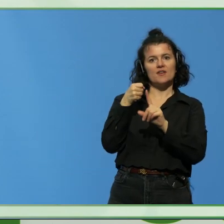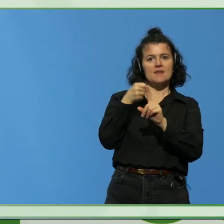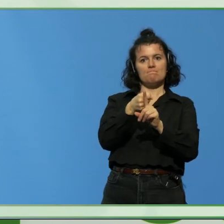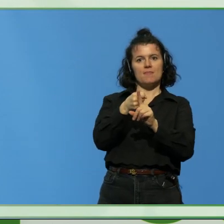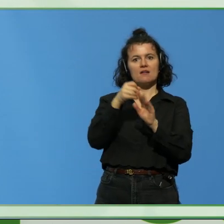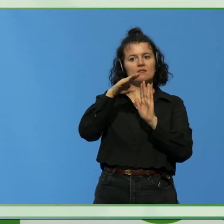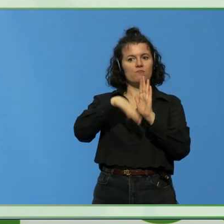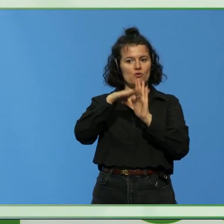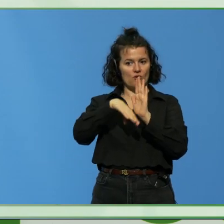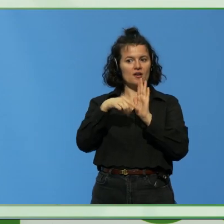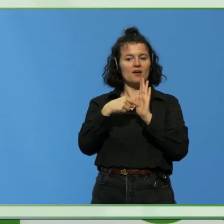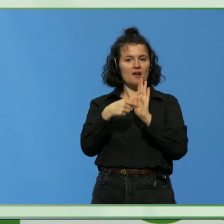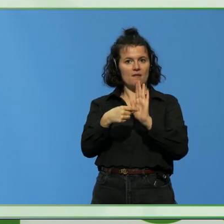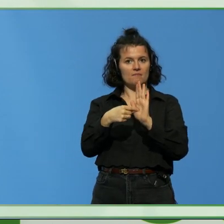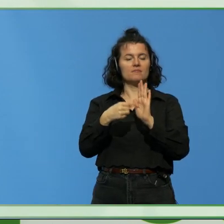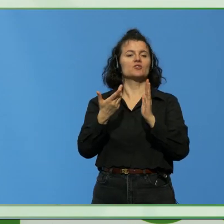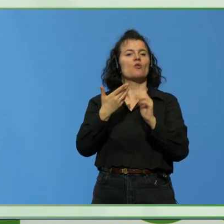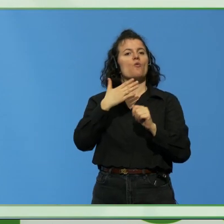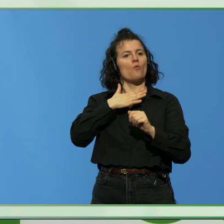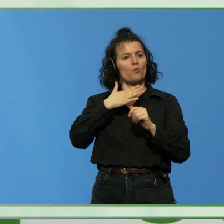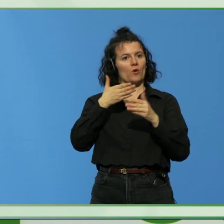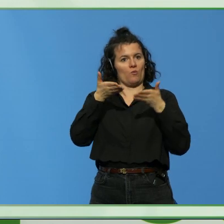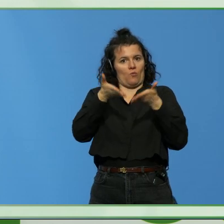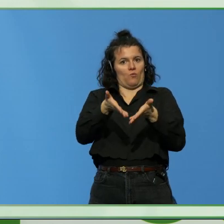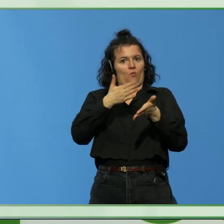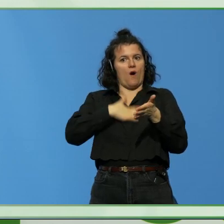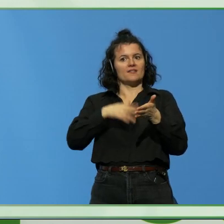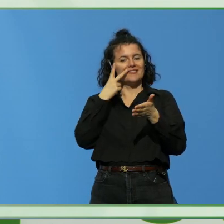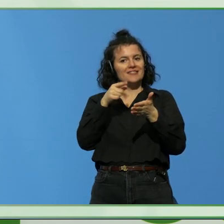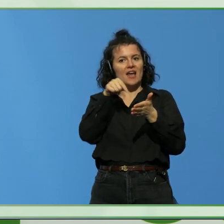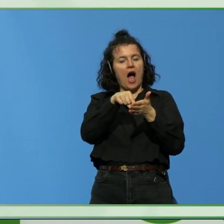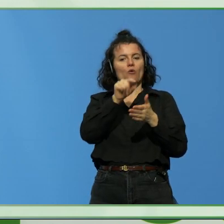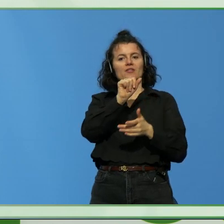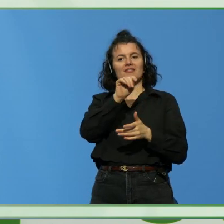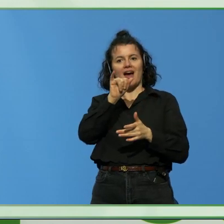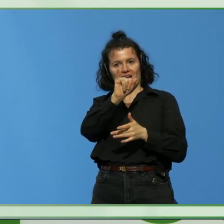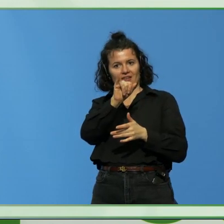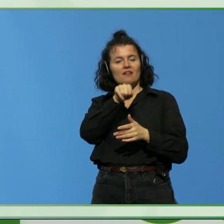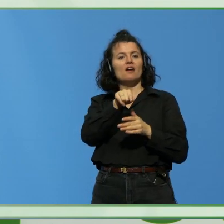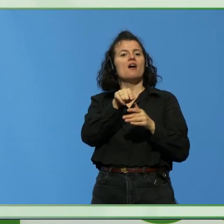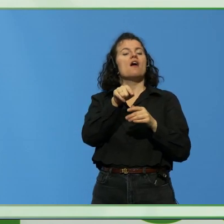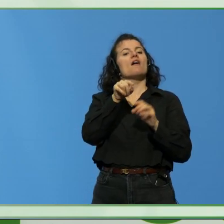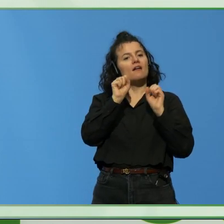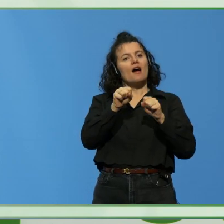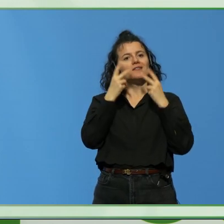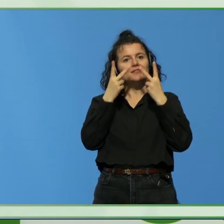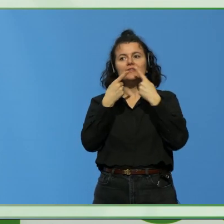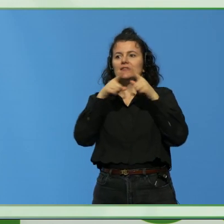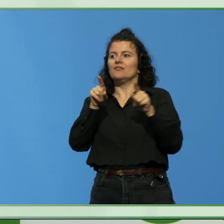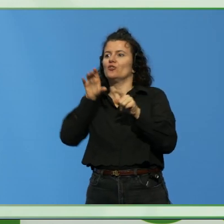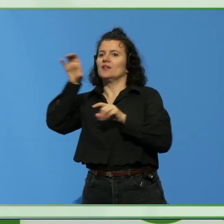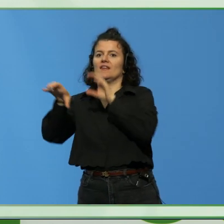at other areas of investment. Now, when we talk of impact